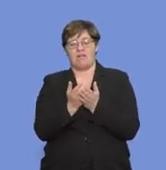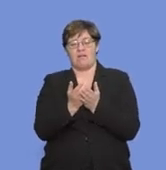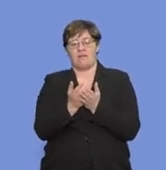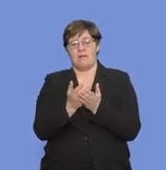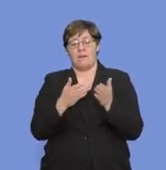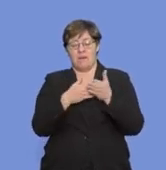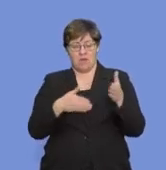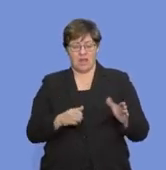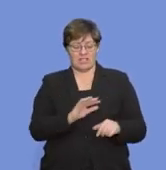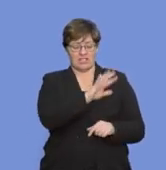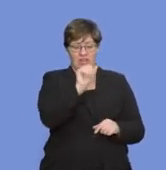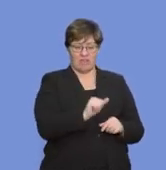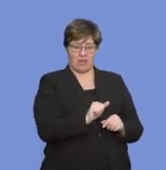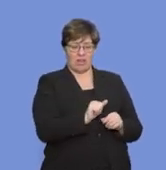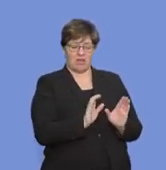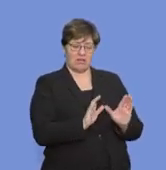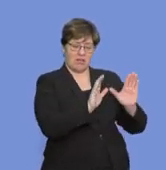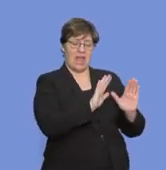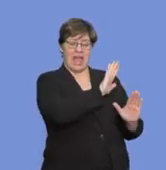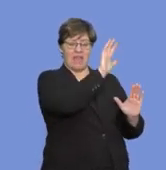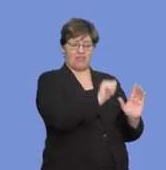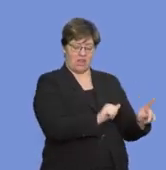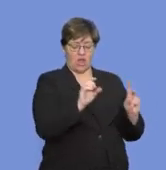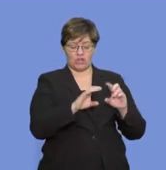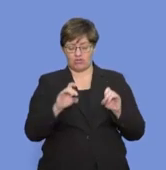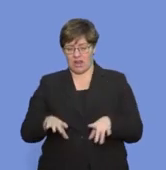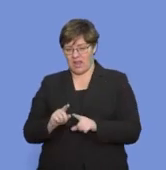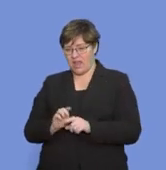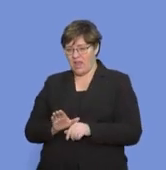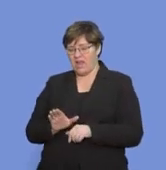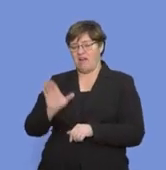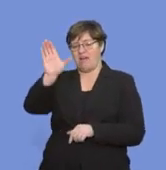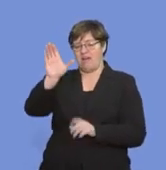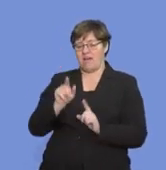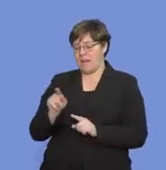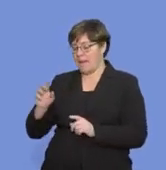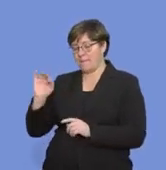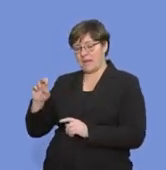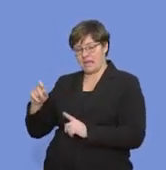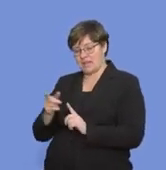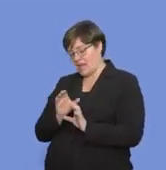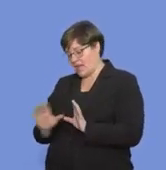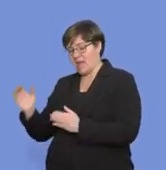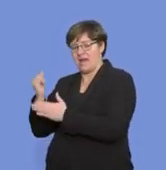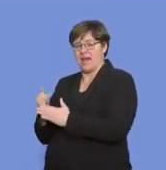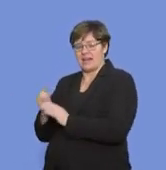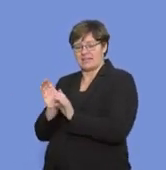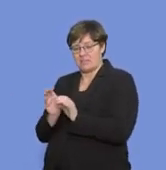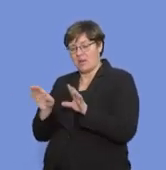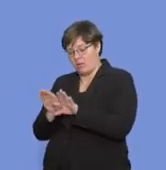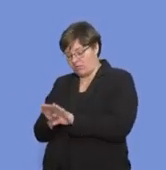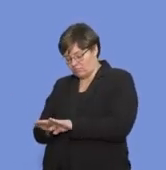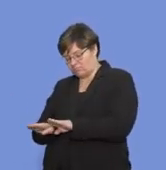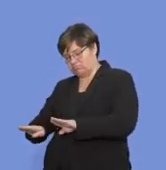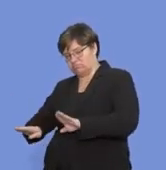this case, we know all of these. South Africa is on the continent of Africa. Australia, obviously, it's its own continent. Madagascar is an